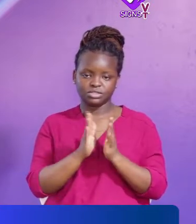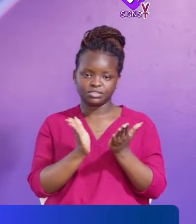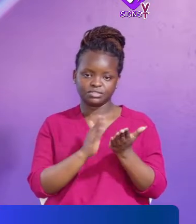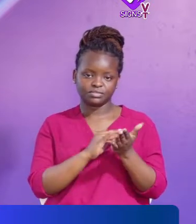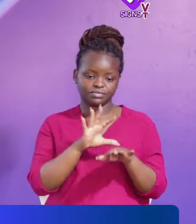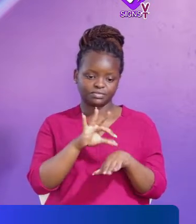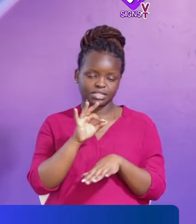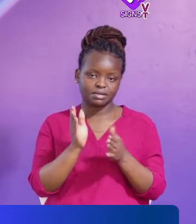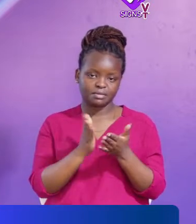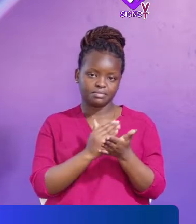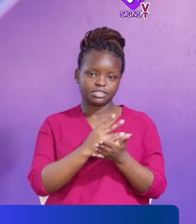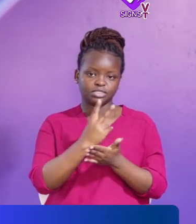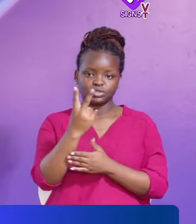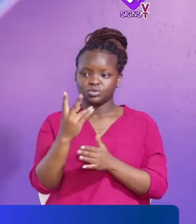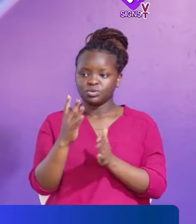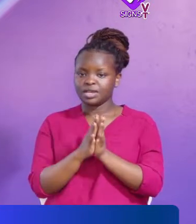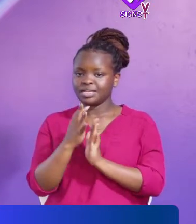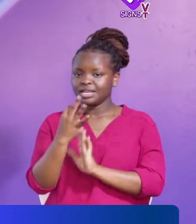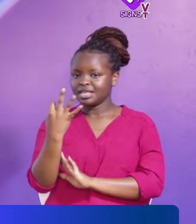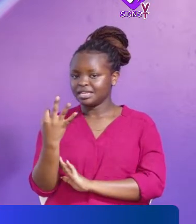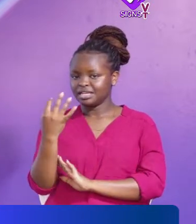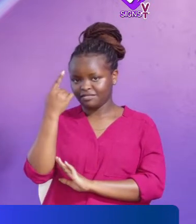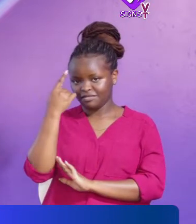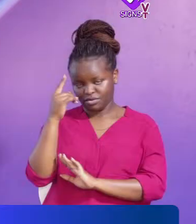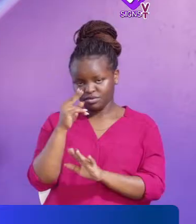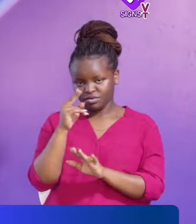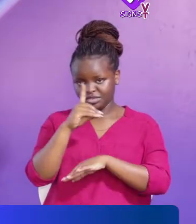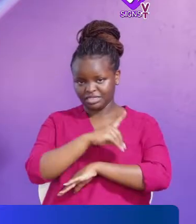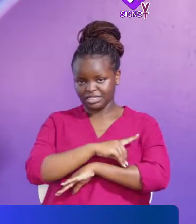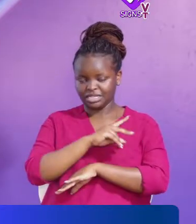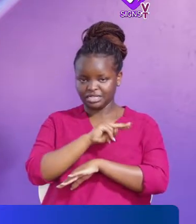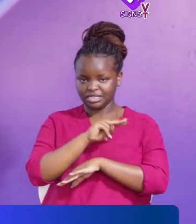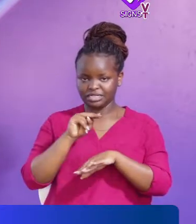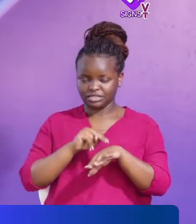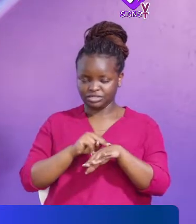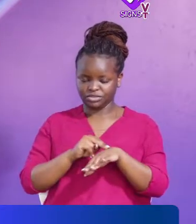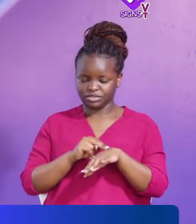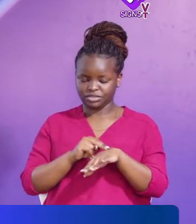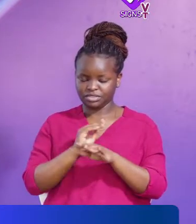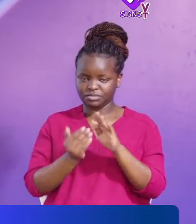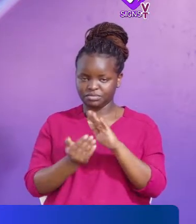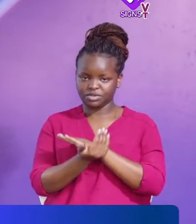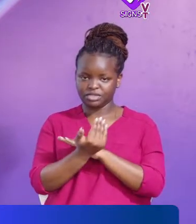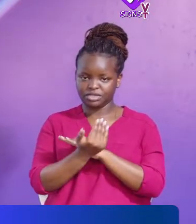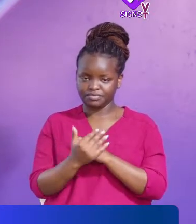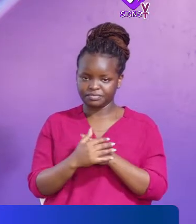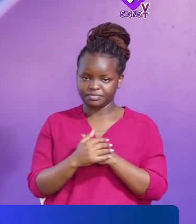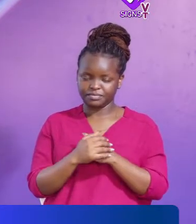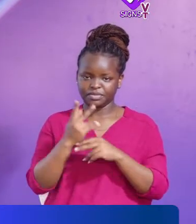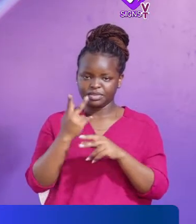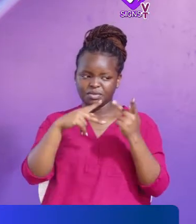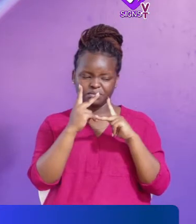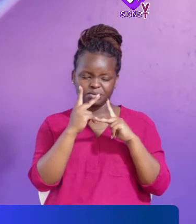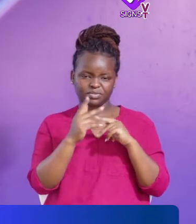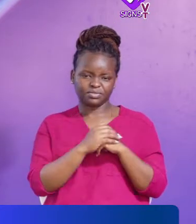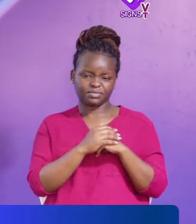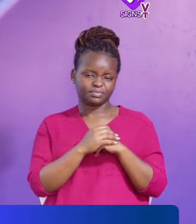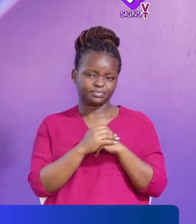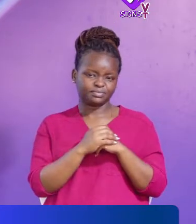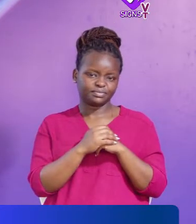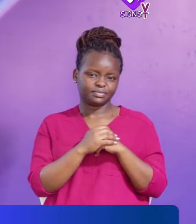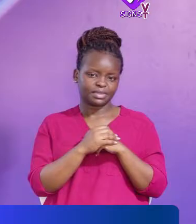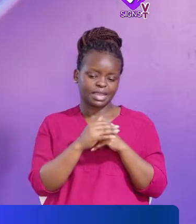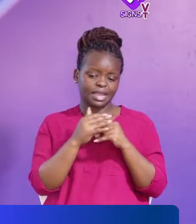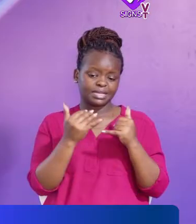pages 2 and 3 of the Daily Nation this morning. Prof, now it seems